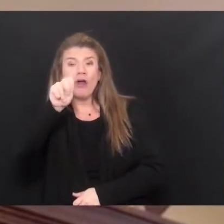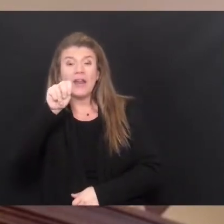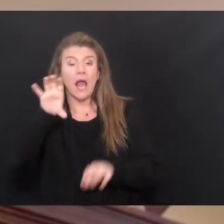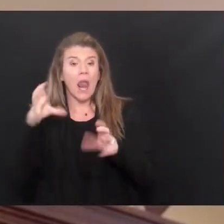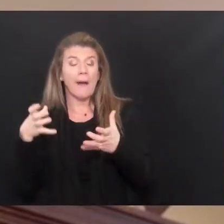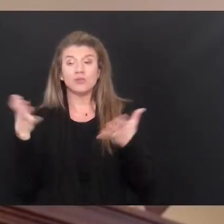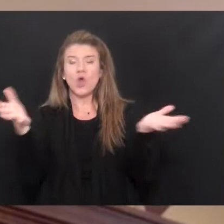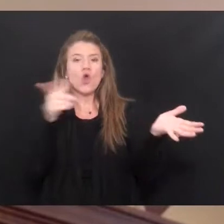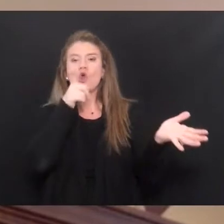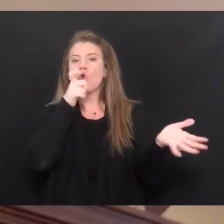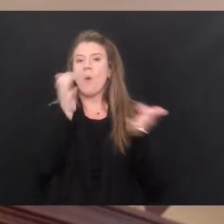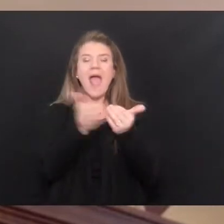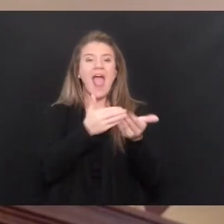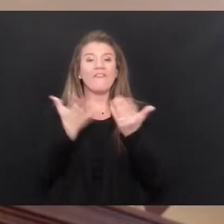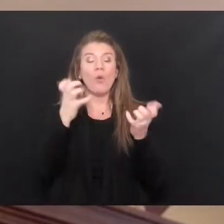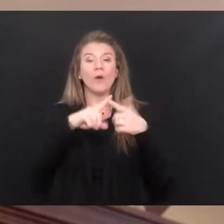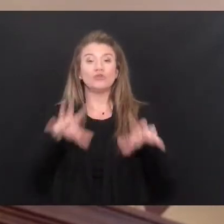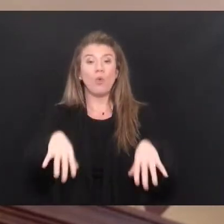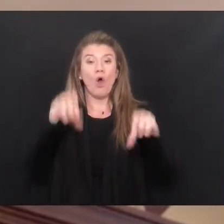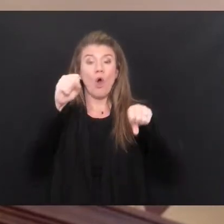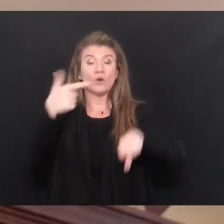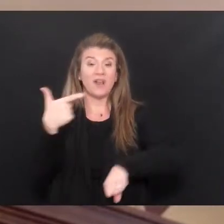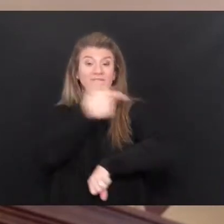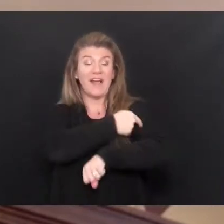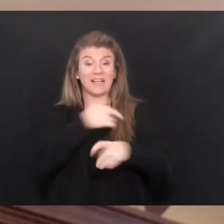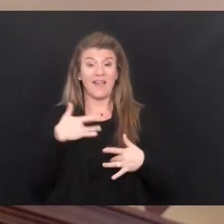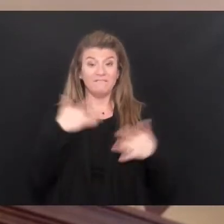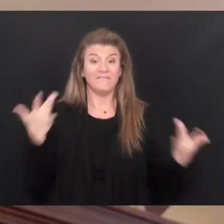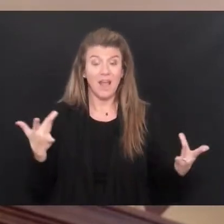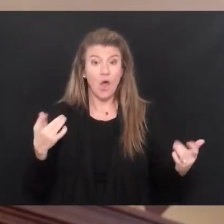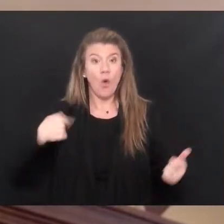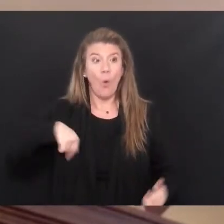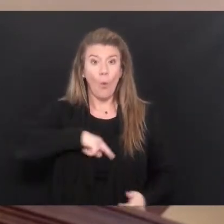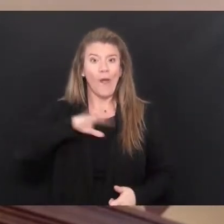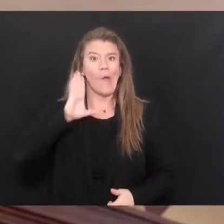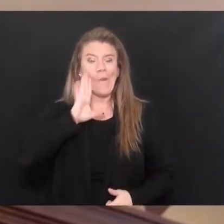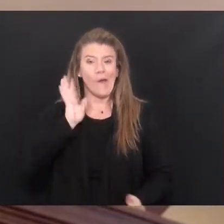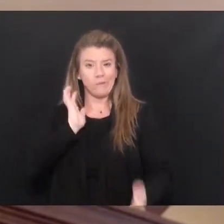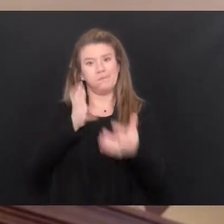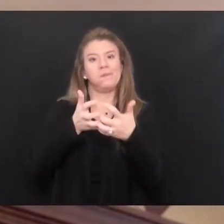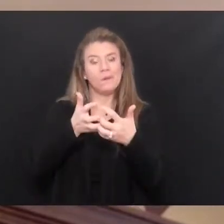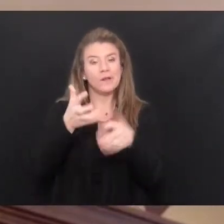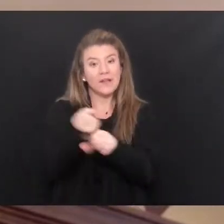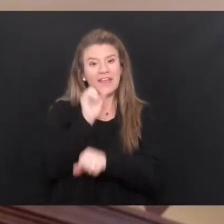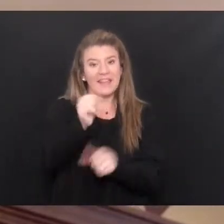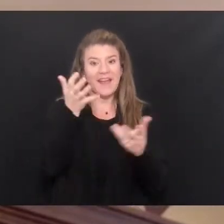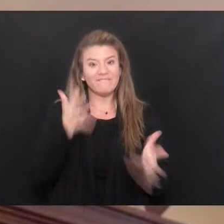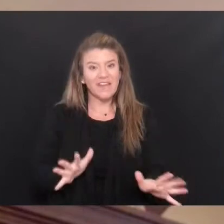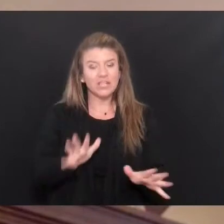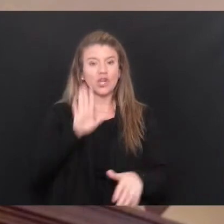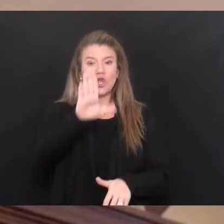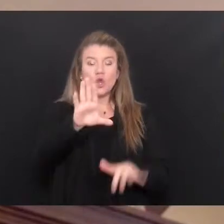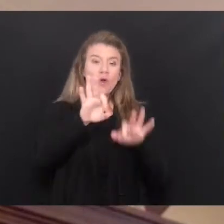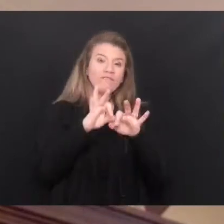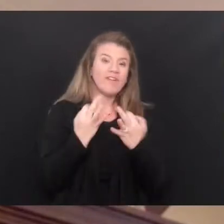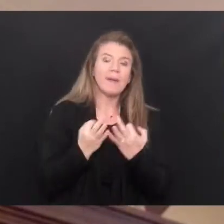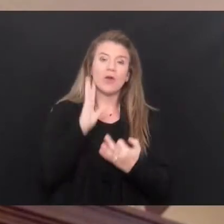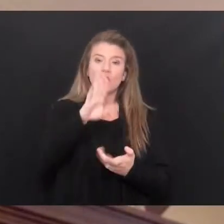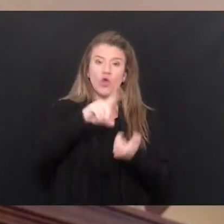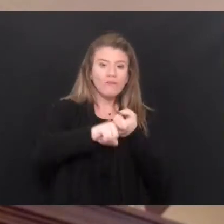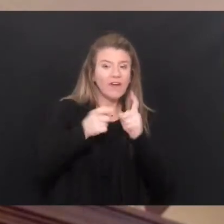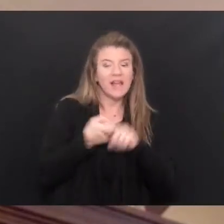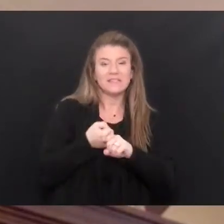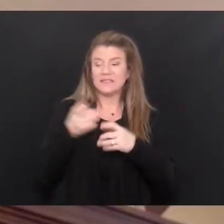to host a vaccination event, we will work with you to get that done, to get you, your families, and your friends